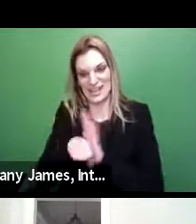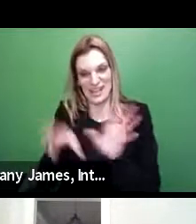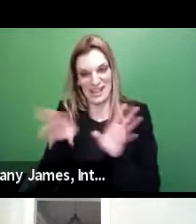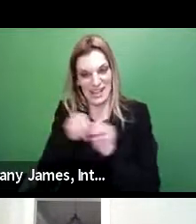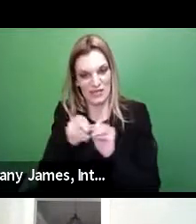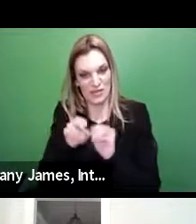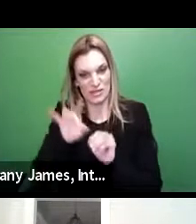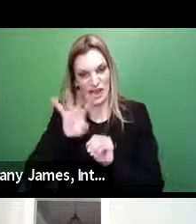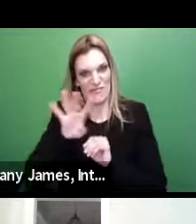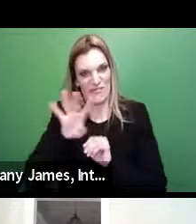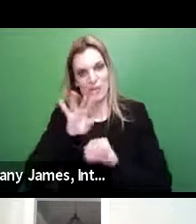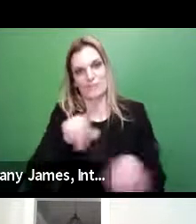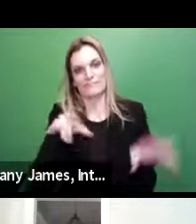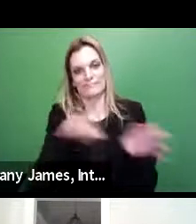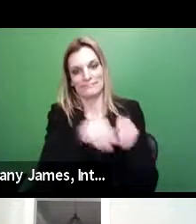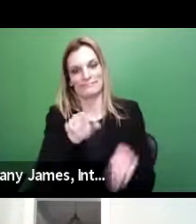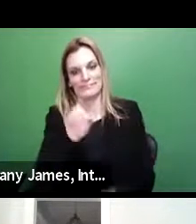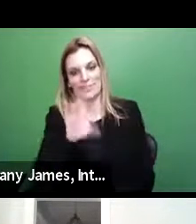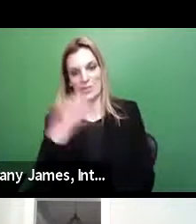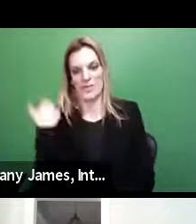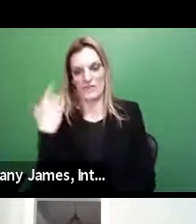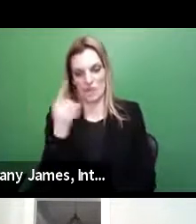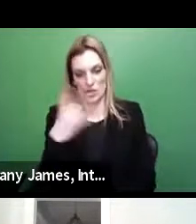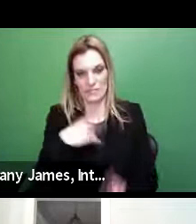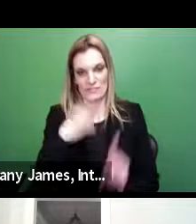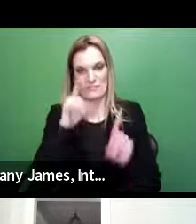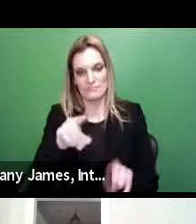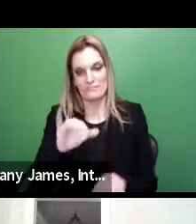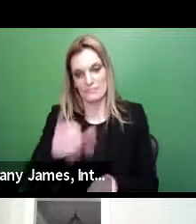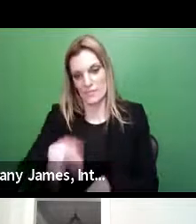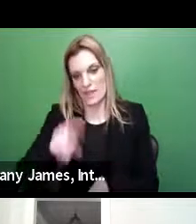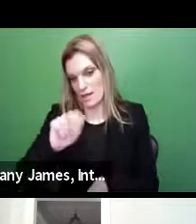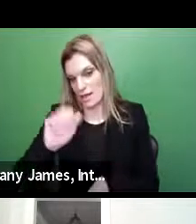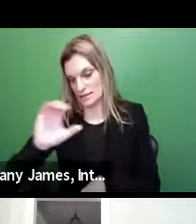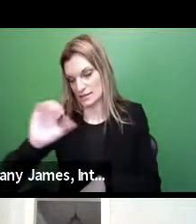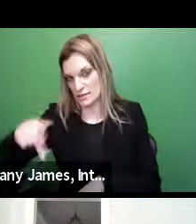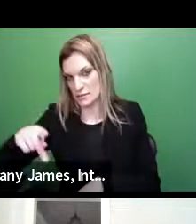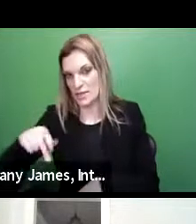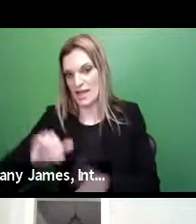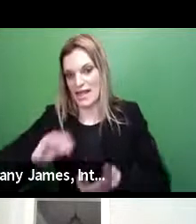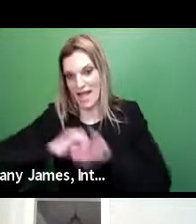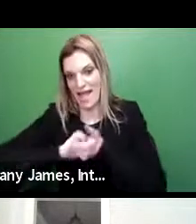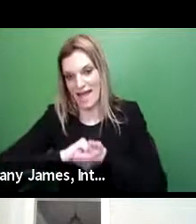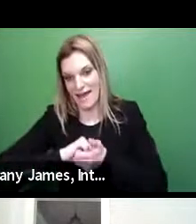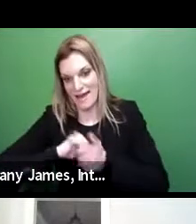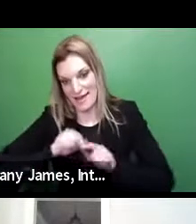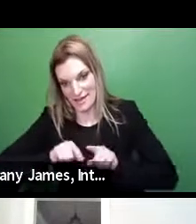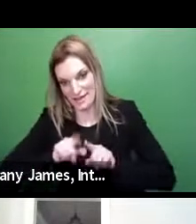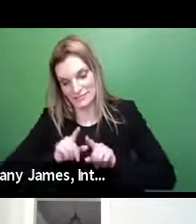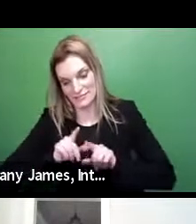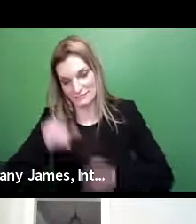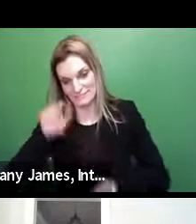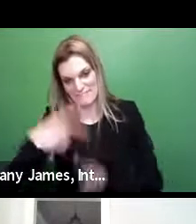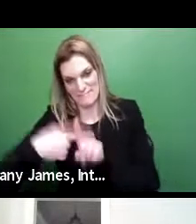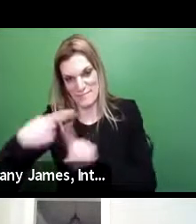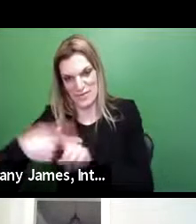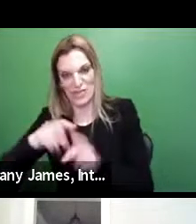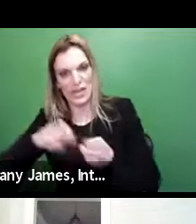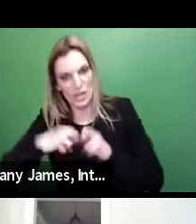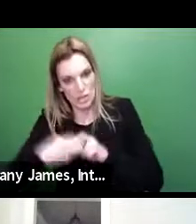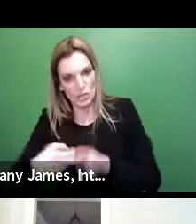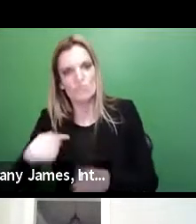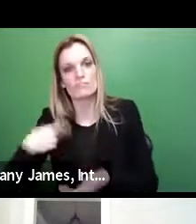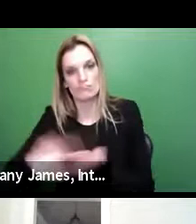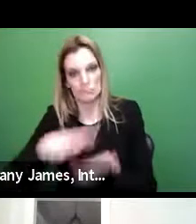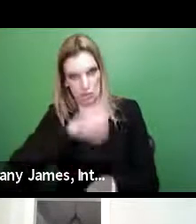for the Detroit branch of the NAACP's monthly Allies Issues and Action meeting. I'm very happy to have attended that.